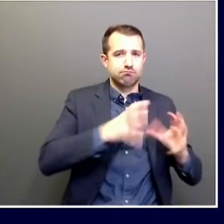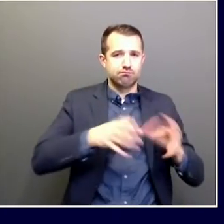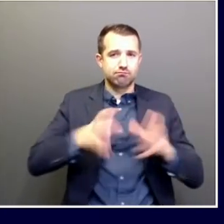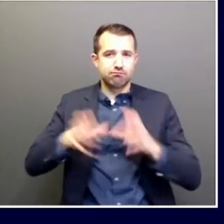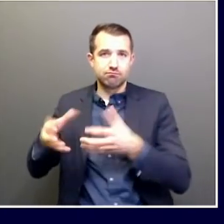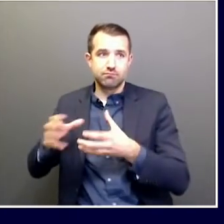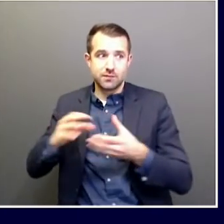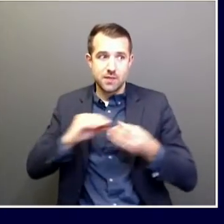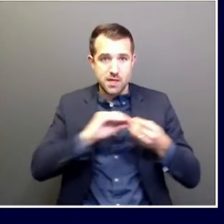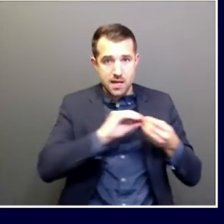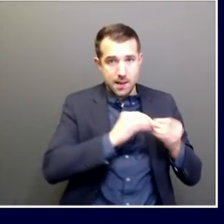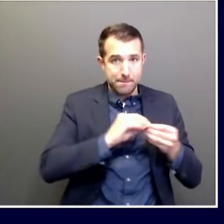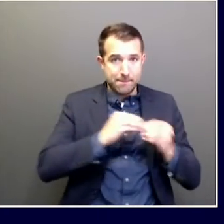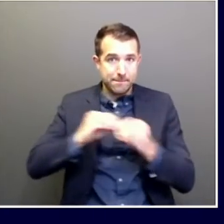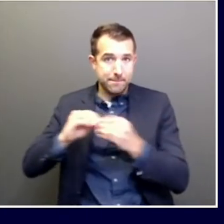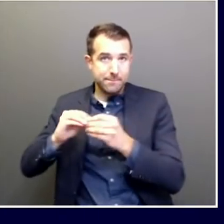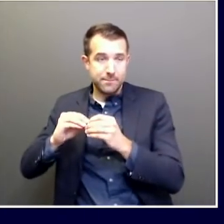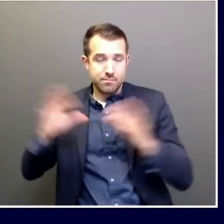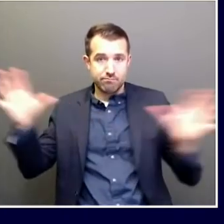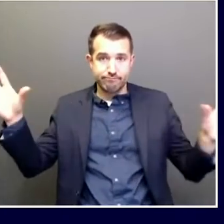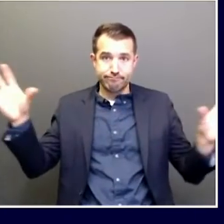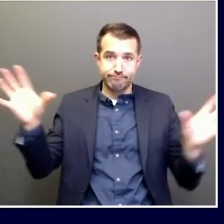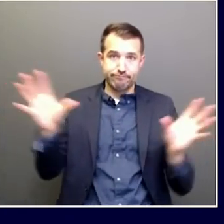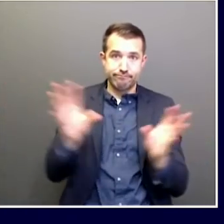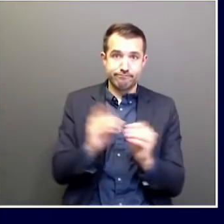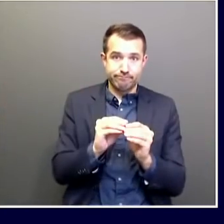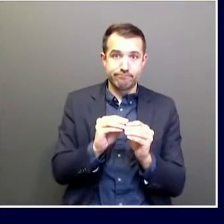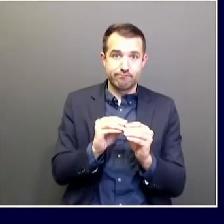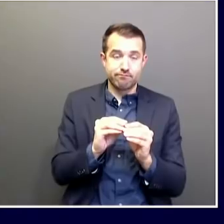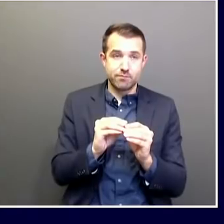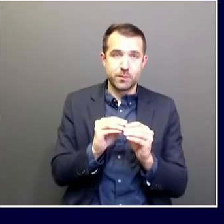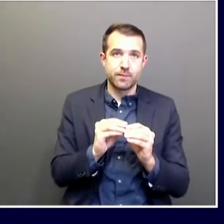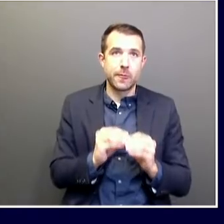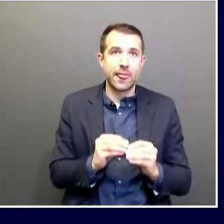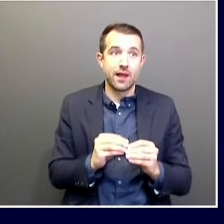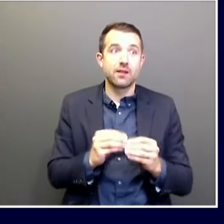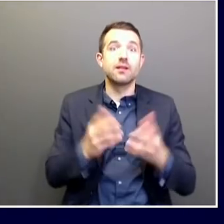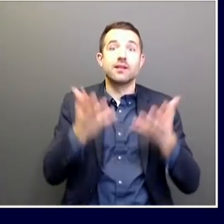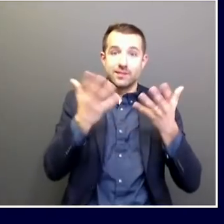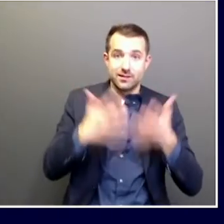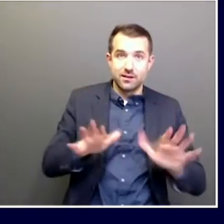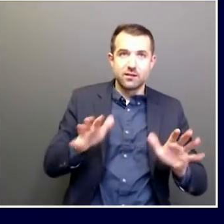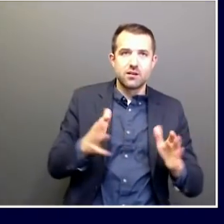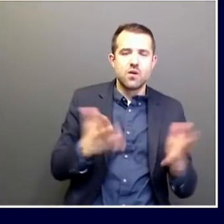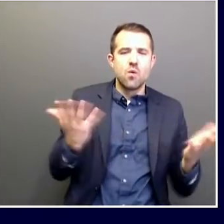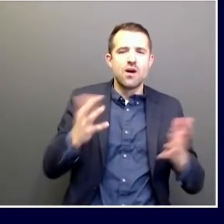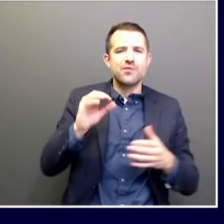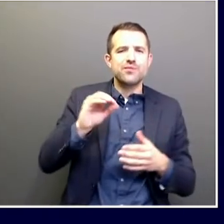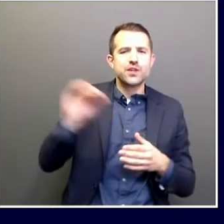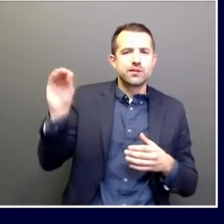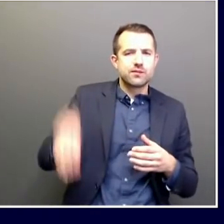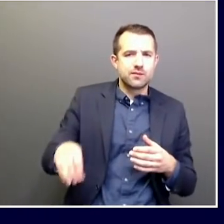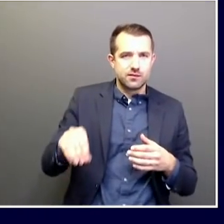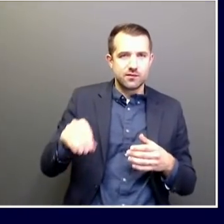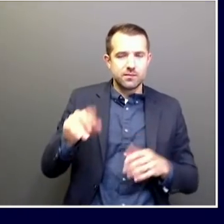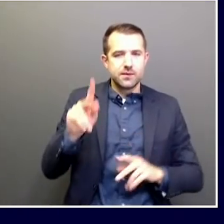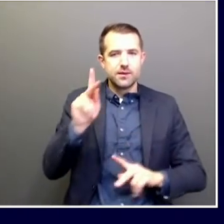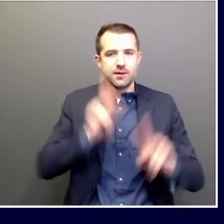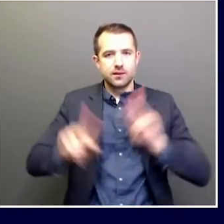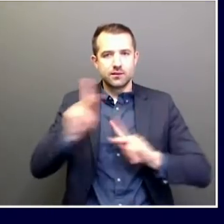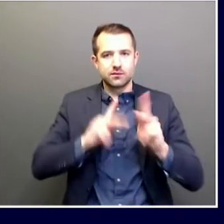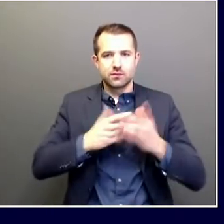do we know how many people we expect to be unvaccinated at this point? What percentage of Maine's population? I know that's kind of a hard